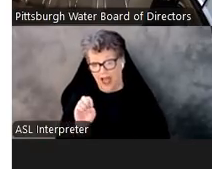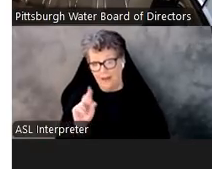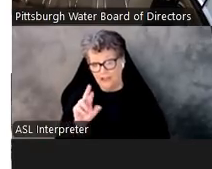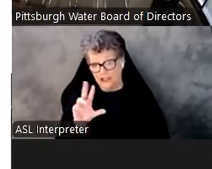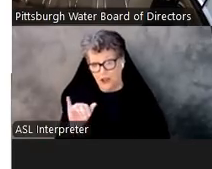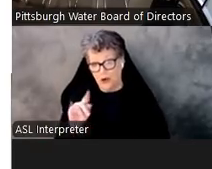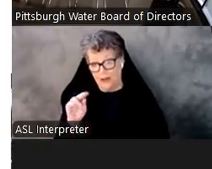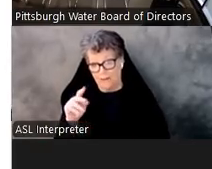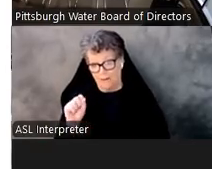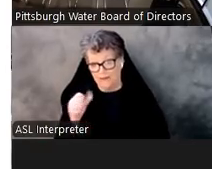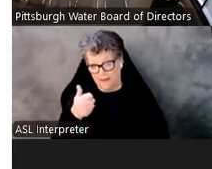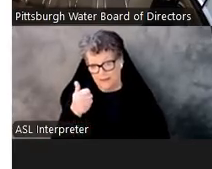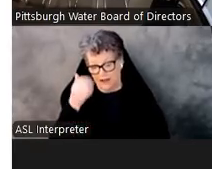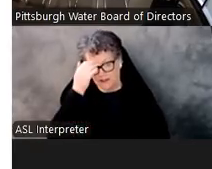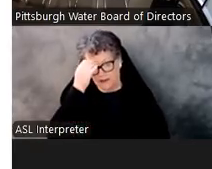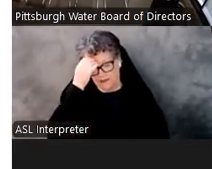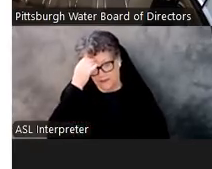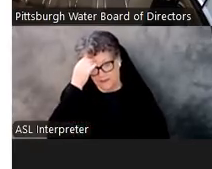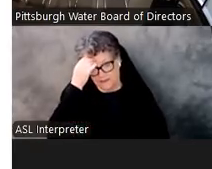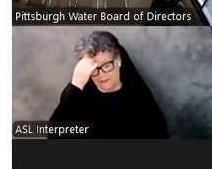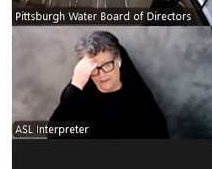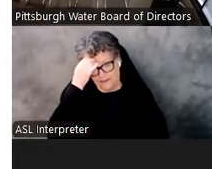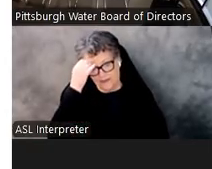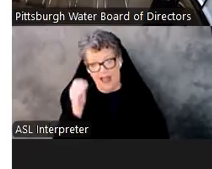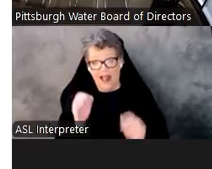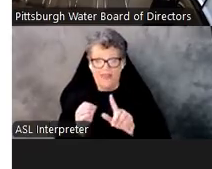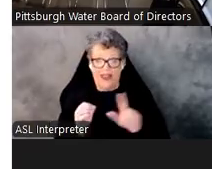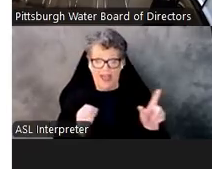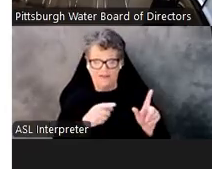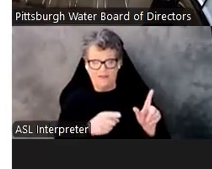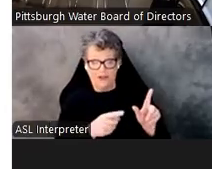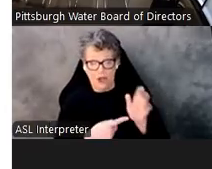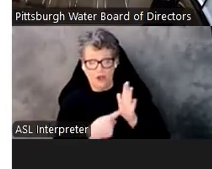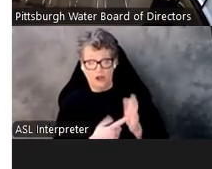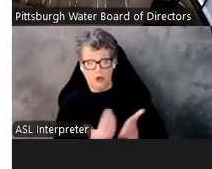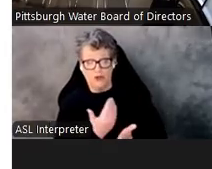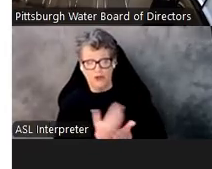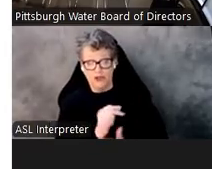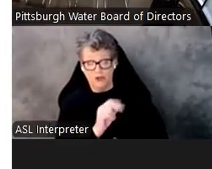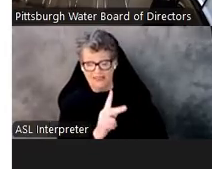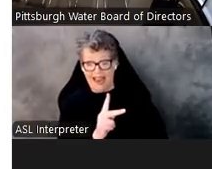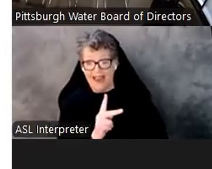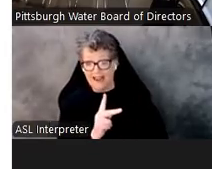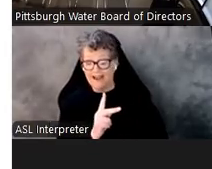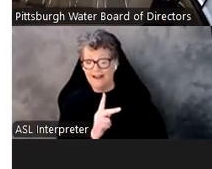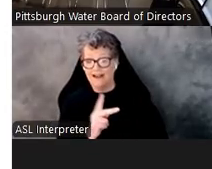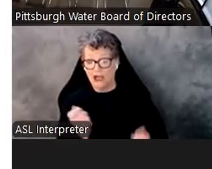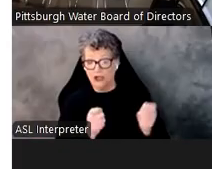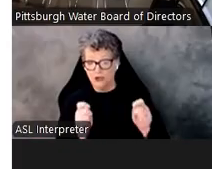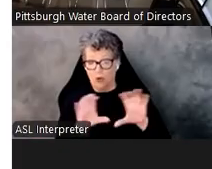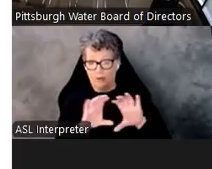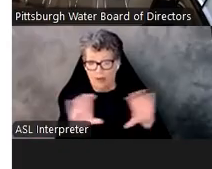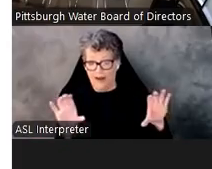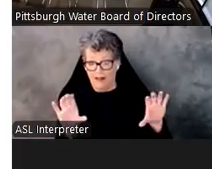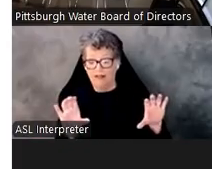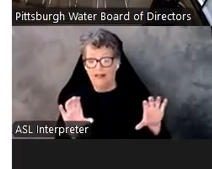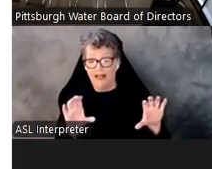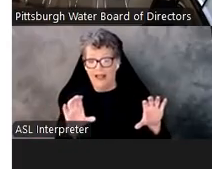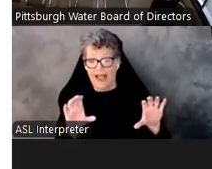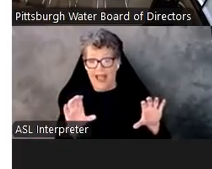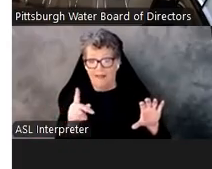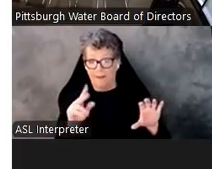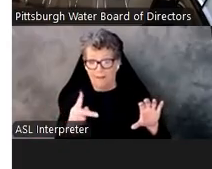themselves. Next, the left photo shows the new tank discharge control panel and pump control